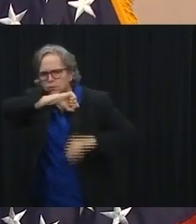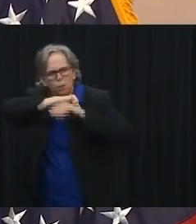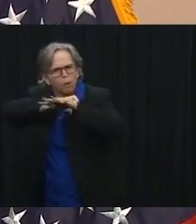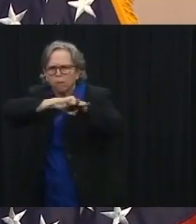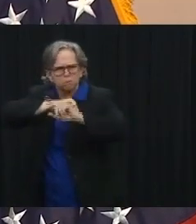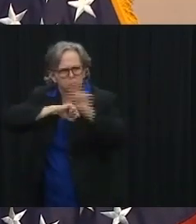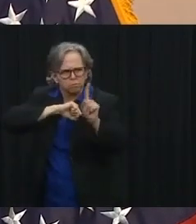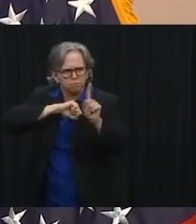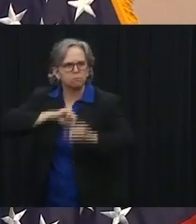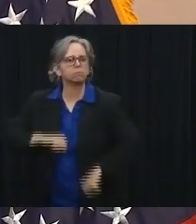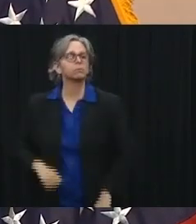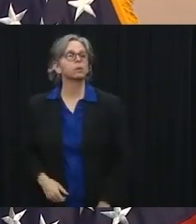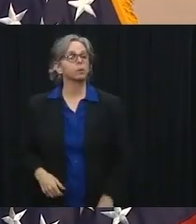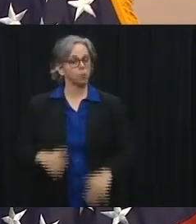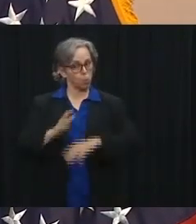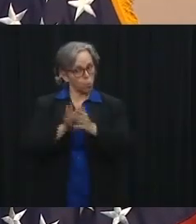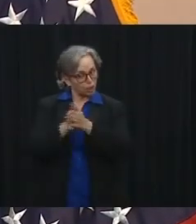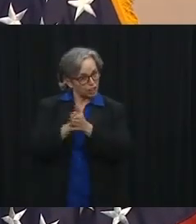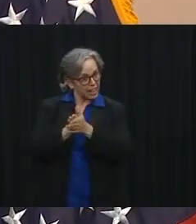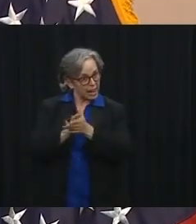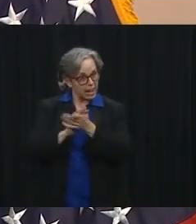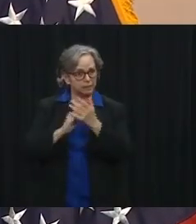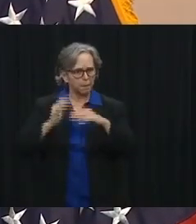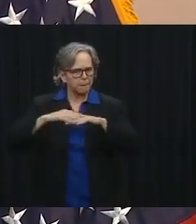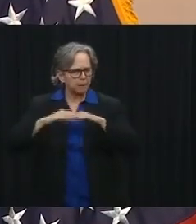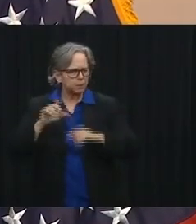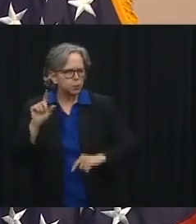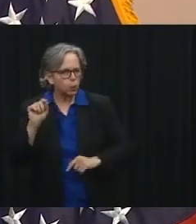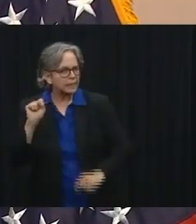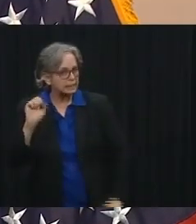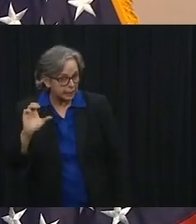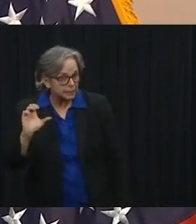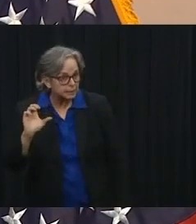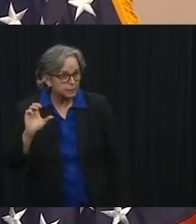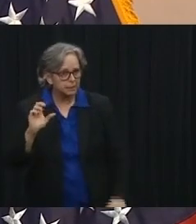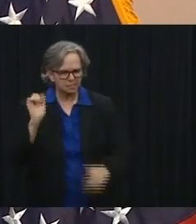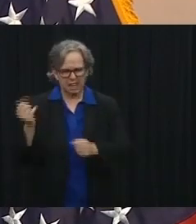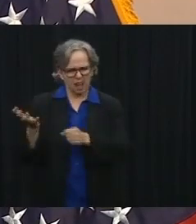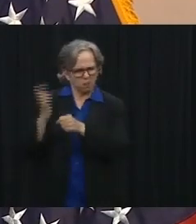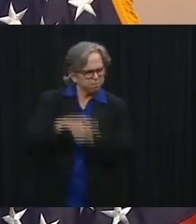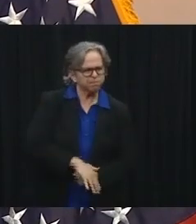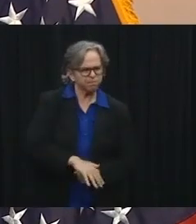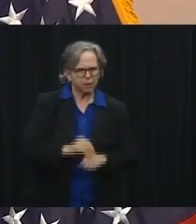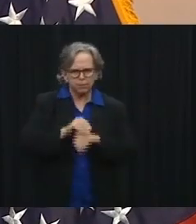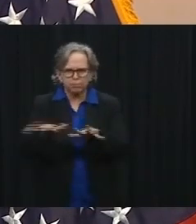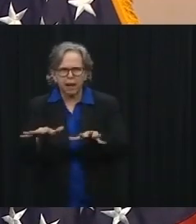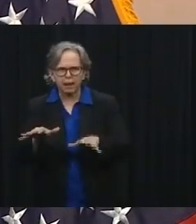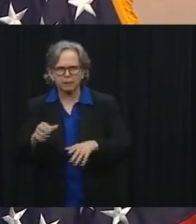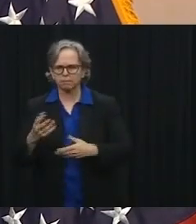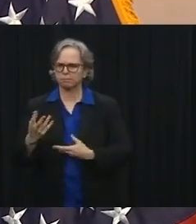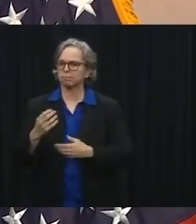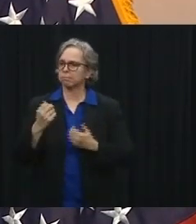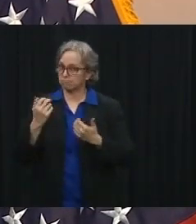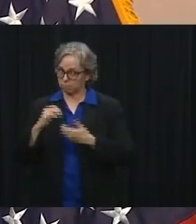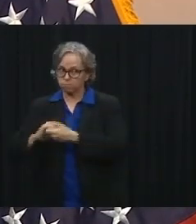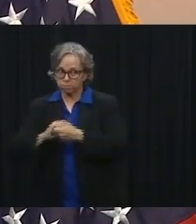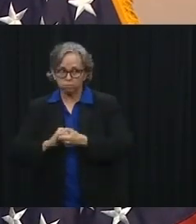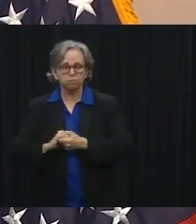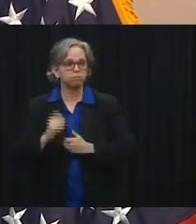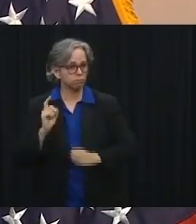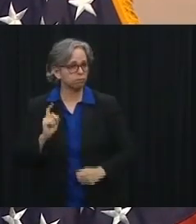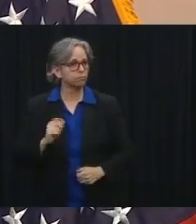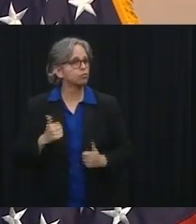20 seconds. A new practice that I think will be with us as we move forward past this issue. Make sure that you do everything that you